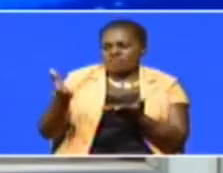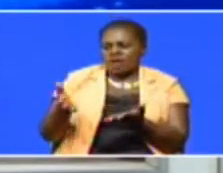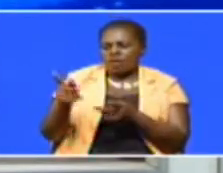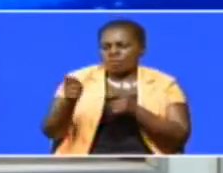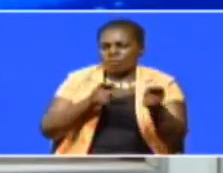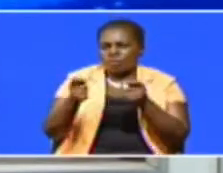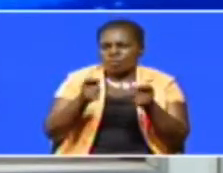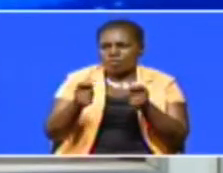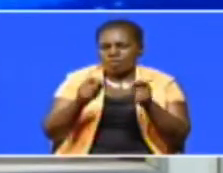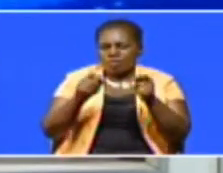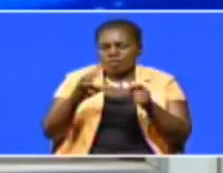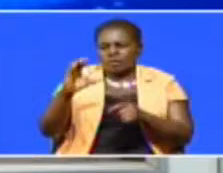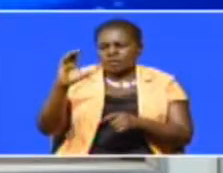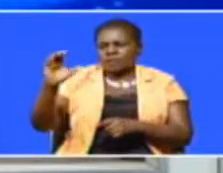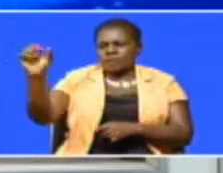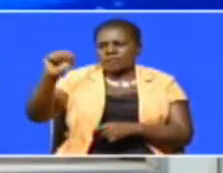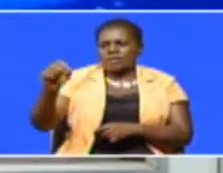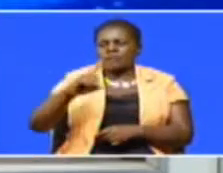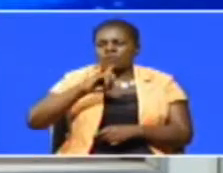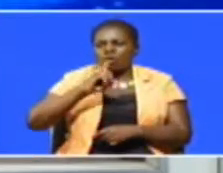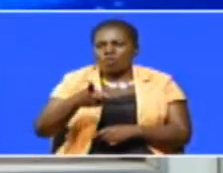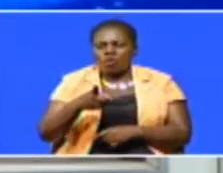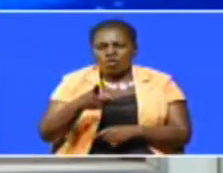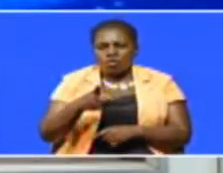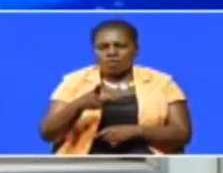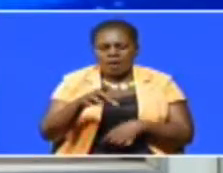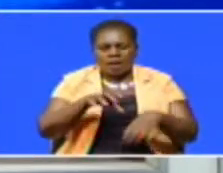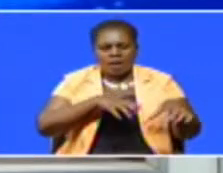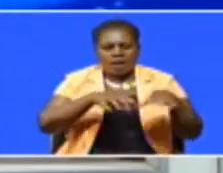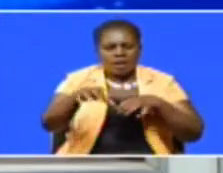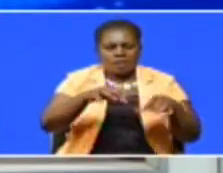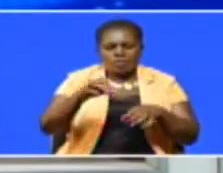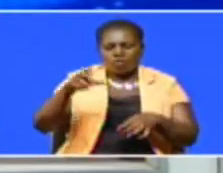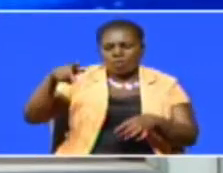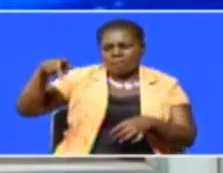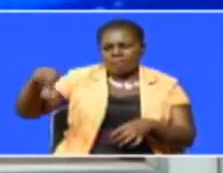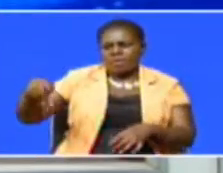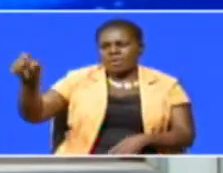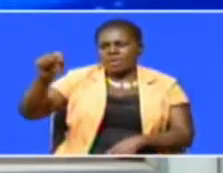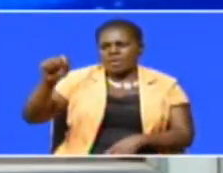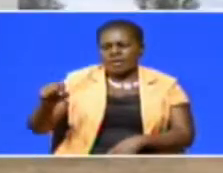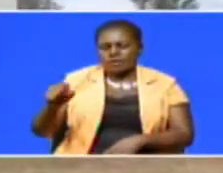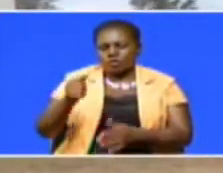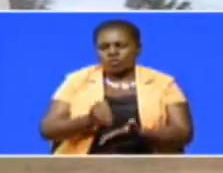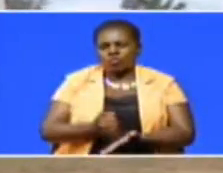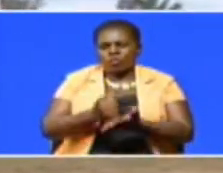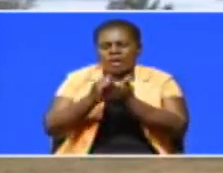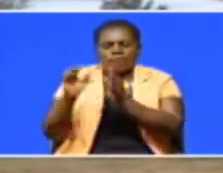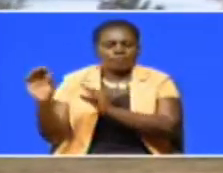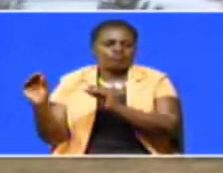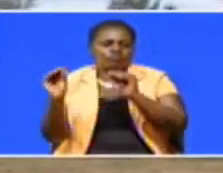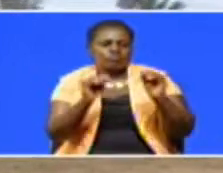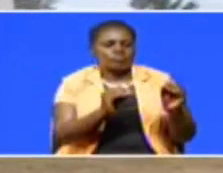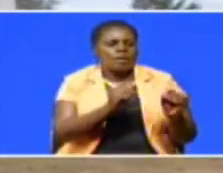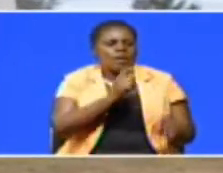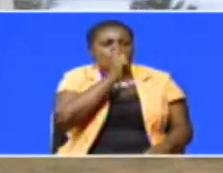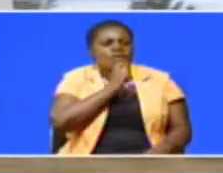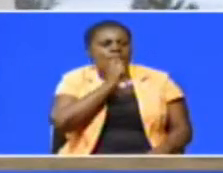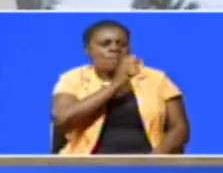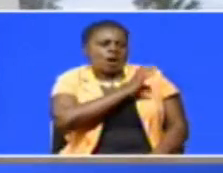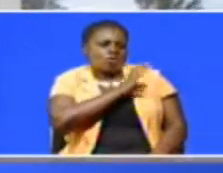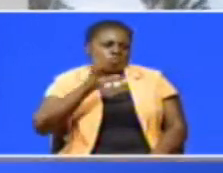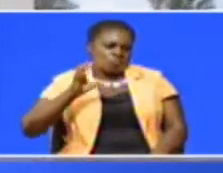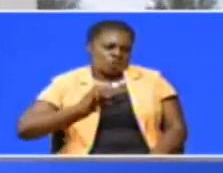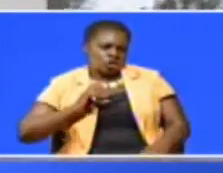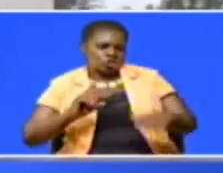after Agriculture Cabinet Secretary Peter Munya directed Livestock Principal Secretary Harry Kimutai to facilitate the transfer of Kenya Meat Commission to